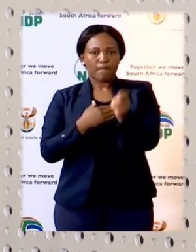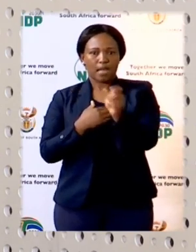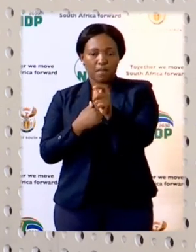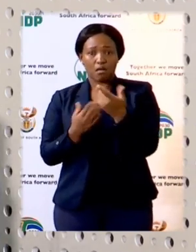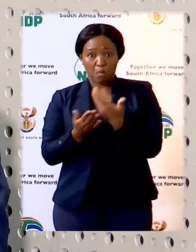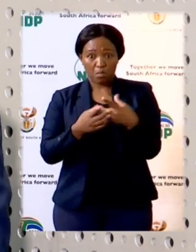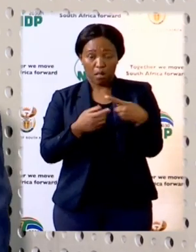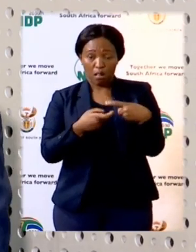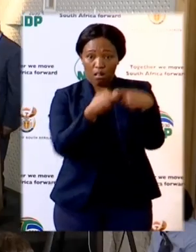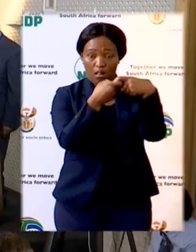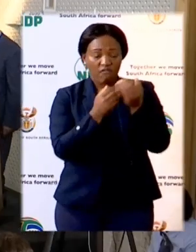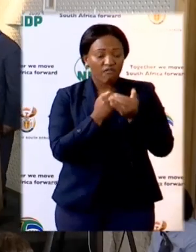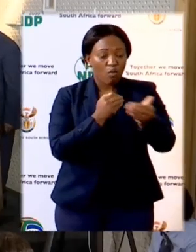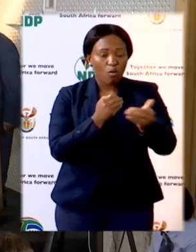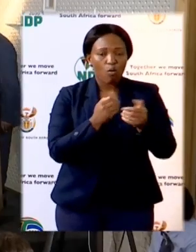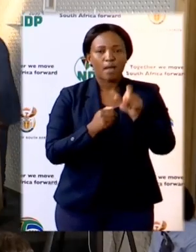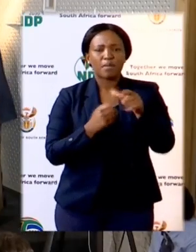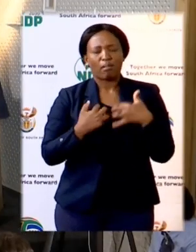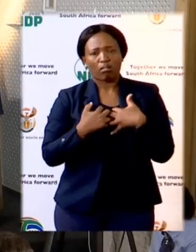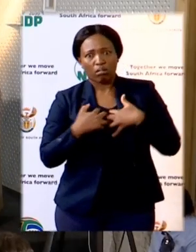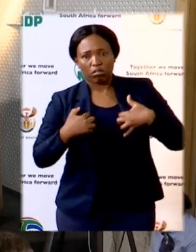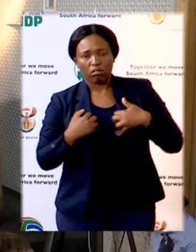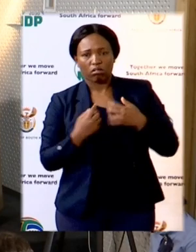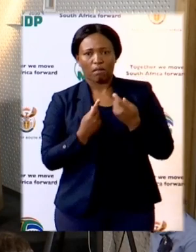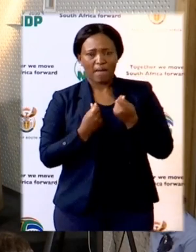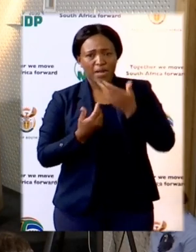distress? Minister Mamluk.